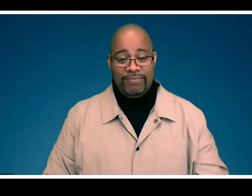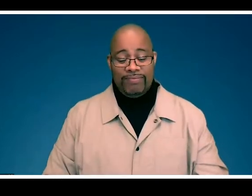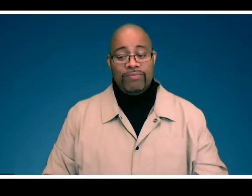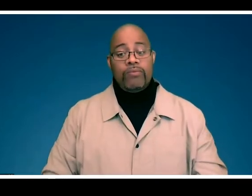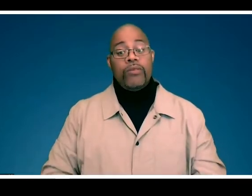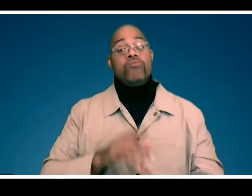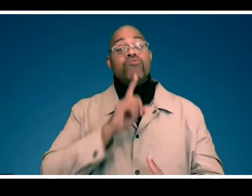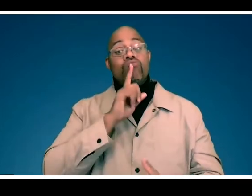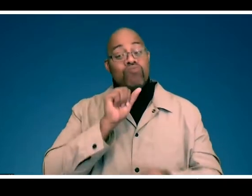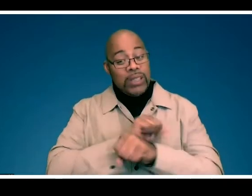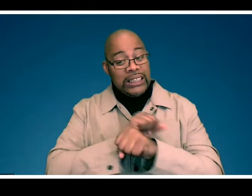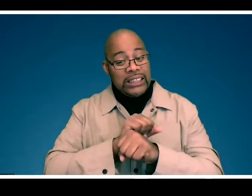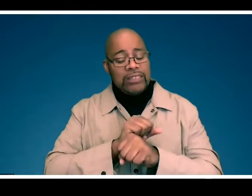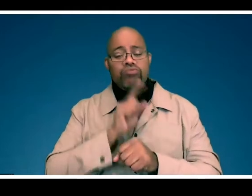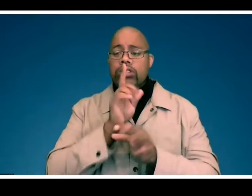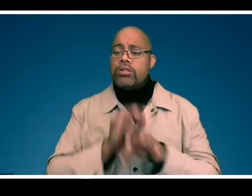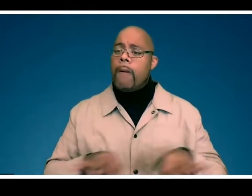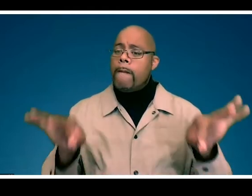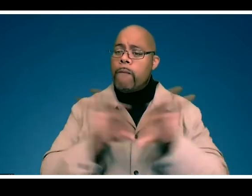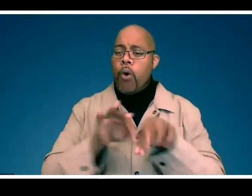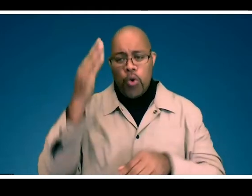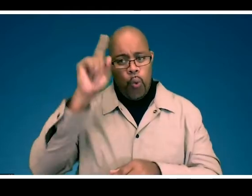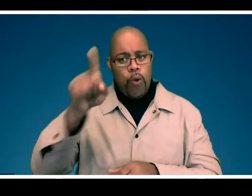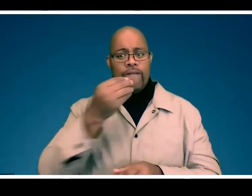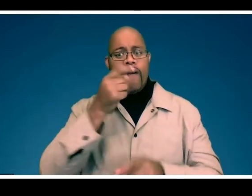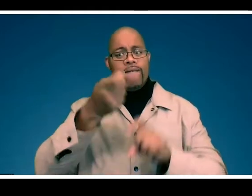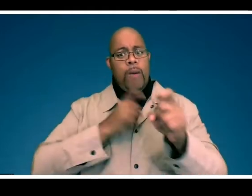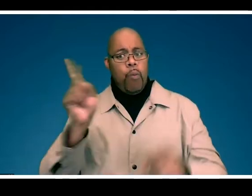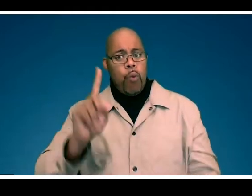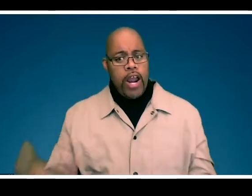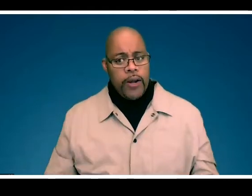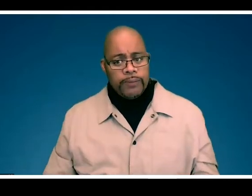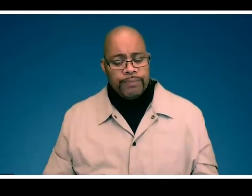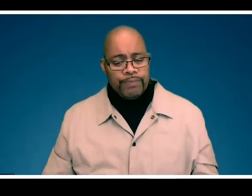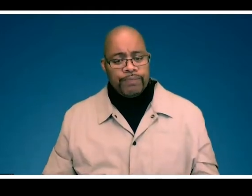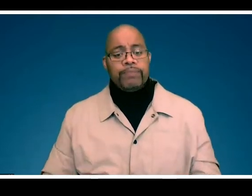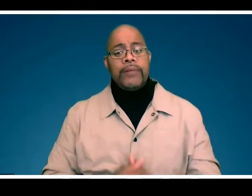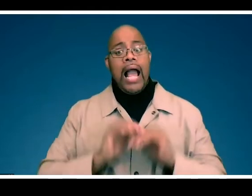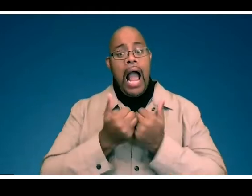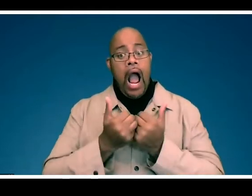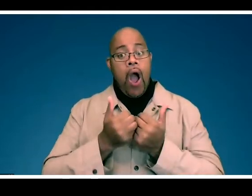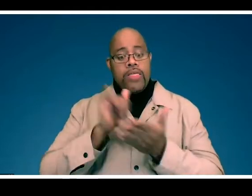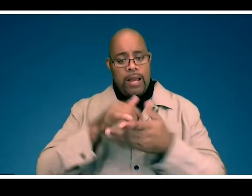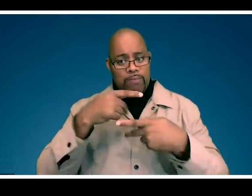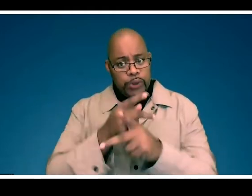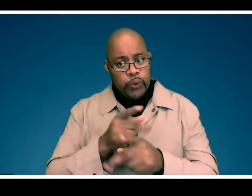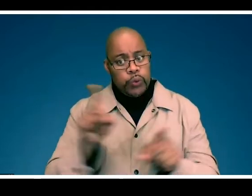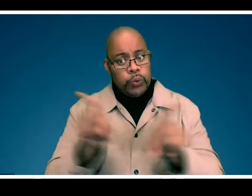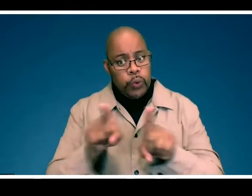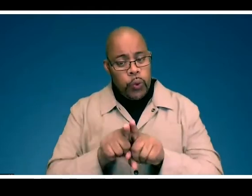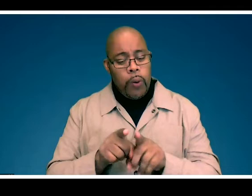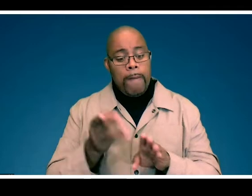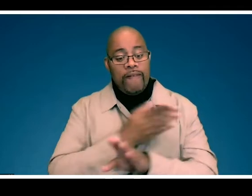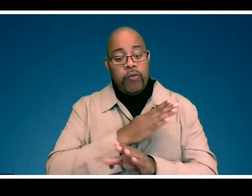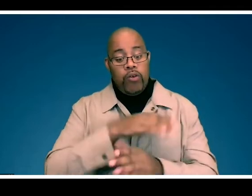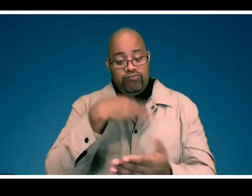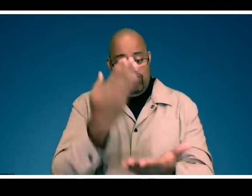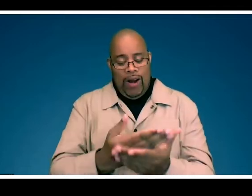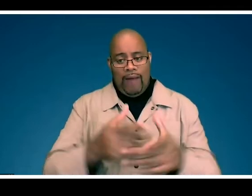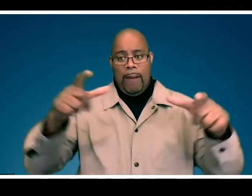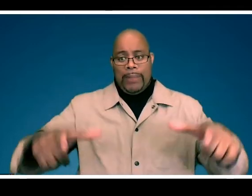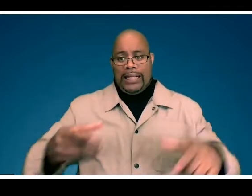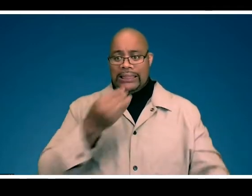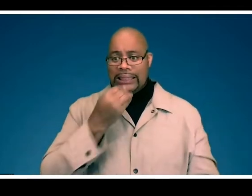All in all, it's super important to know where your food comes from and the way that it's being produced before it ends up on your dinner